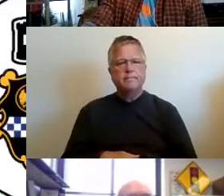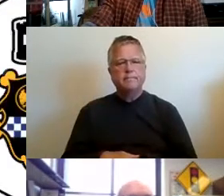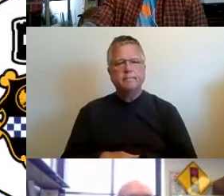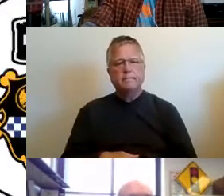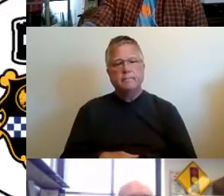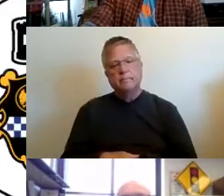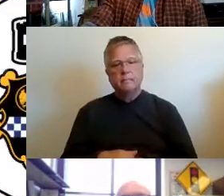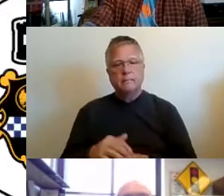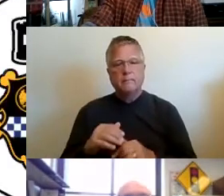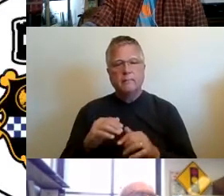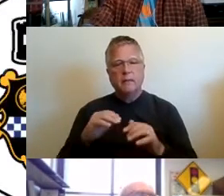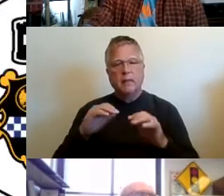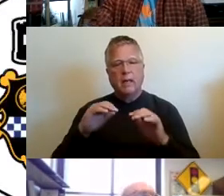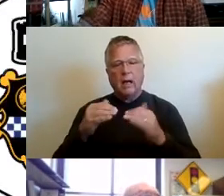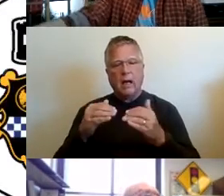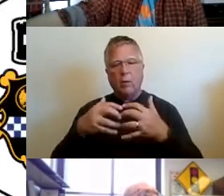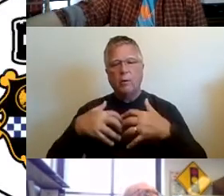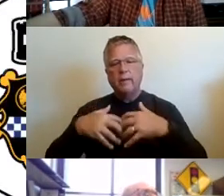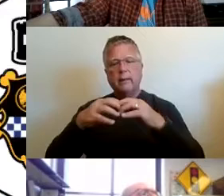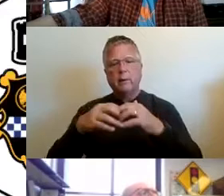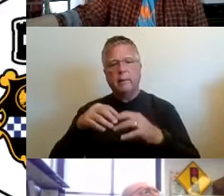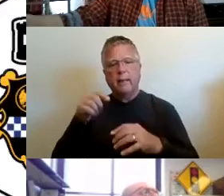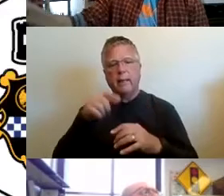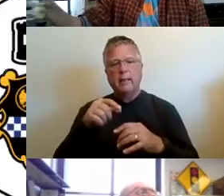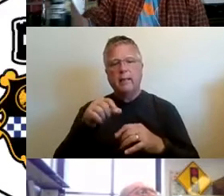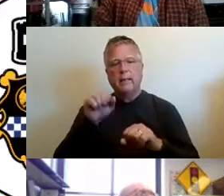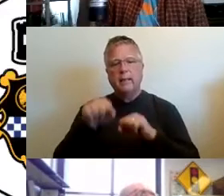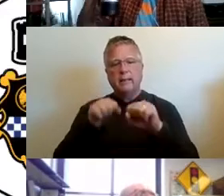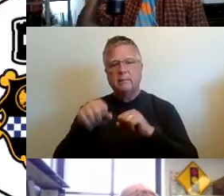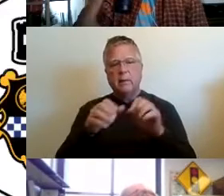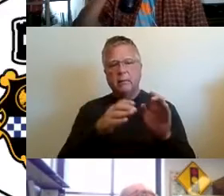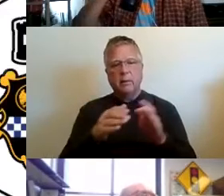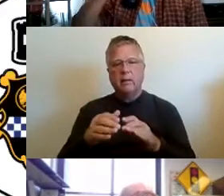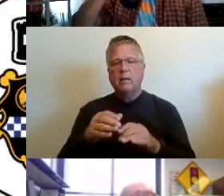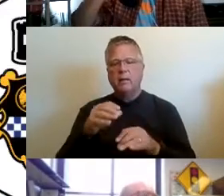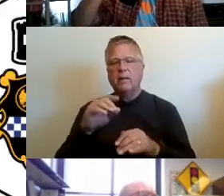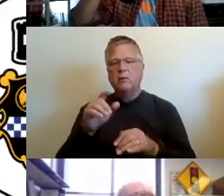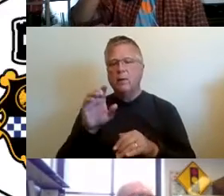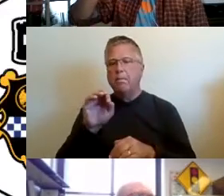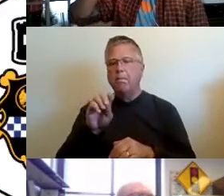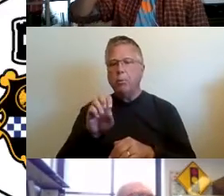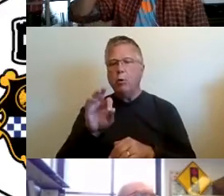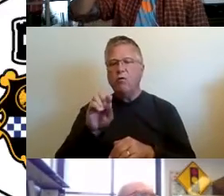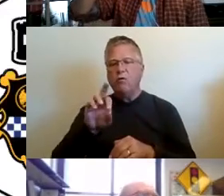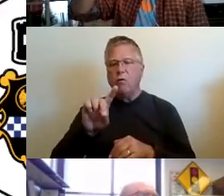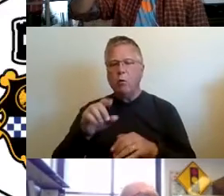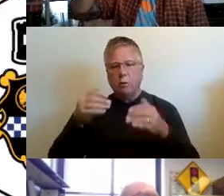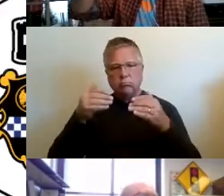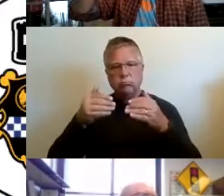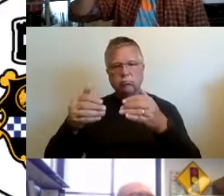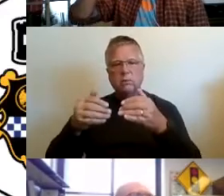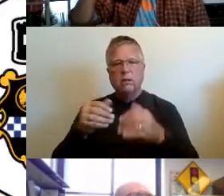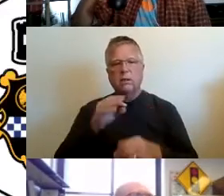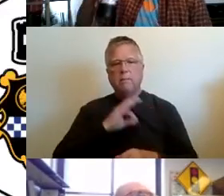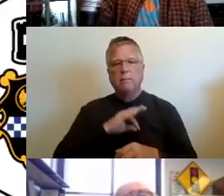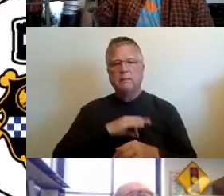So how we are implementing this Bike Plus plan, that's where this Move Forward Pittsburgh initiative actually started. Move